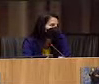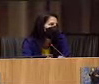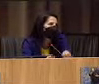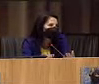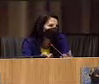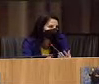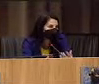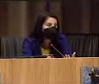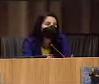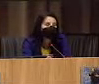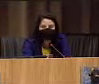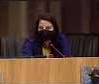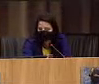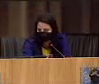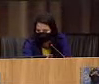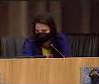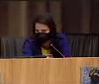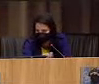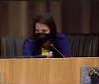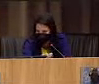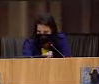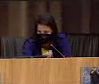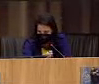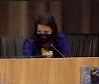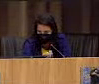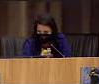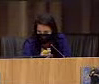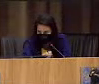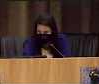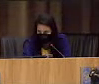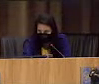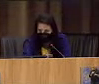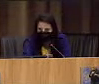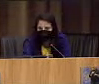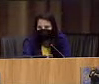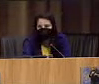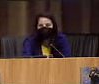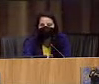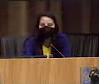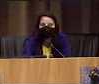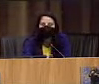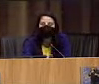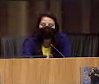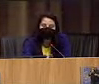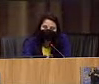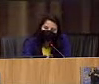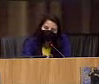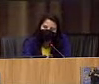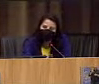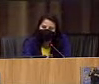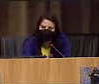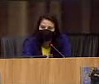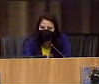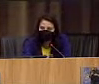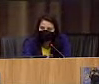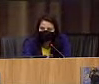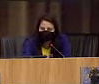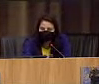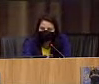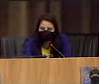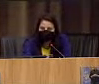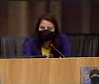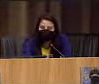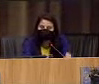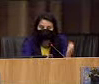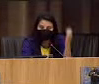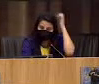some moment of their lives hypertension, so this is much more complex for us to work with. And then in this process